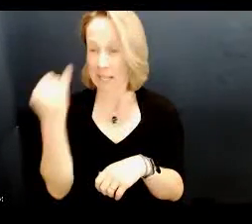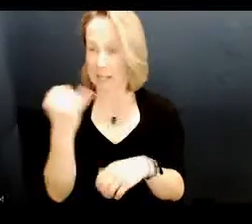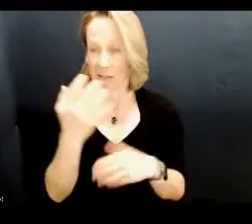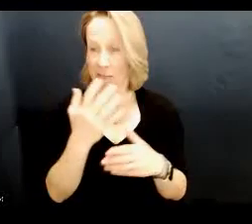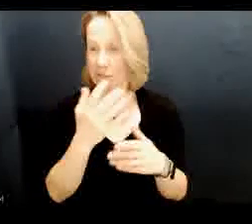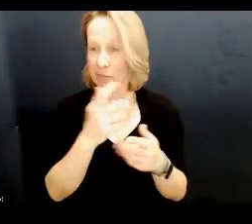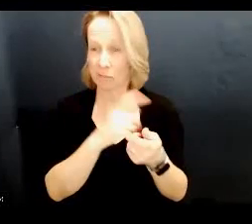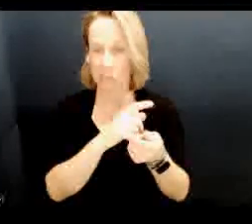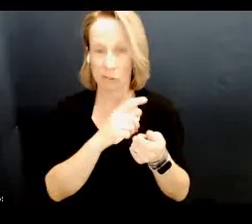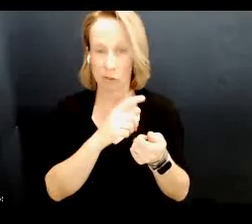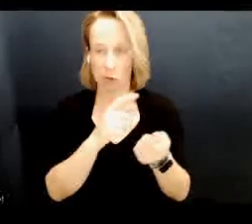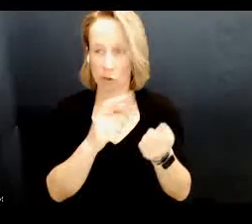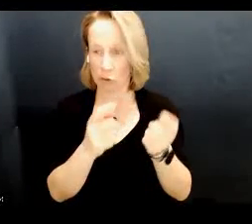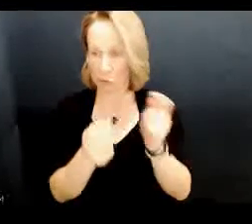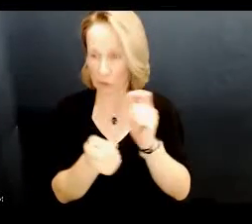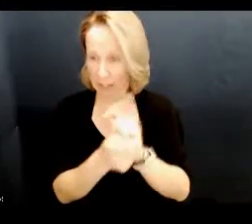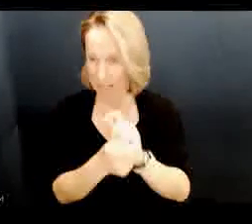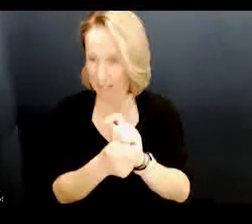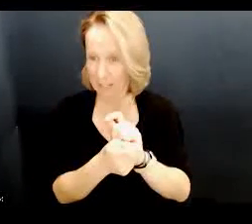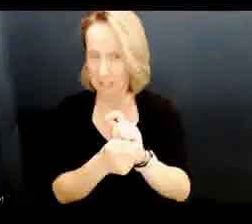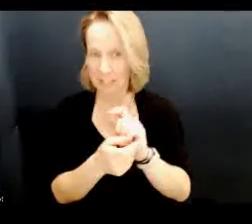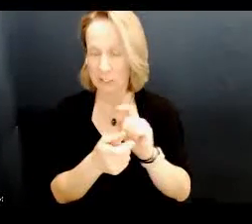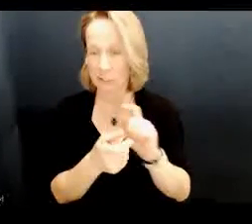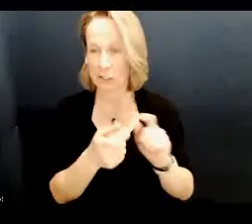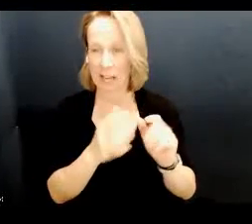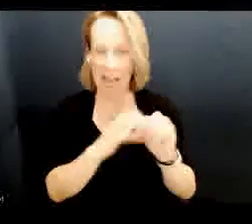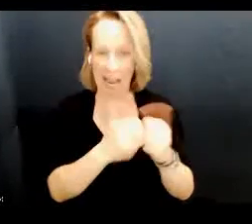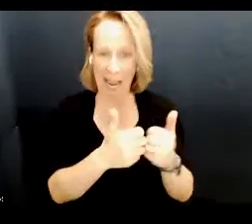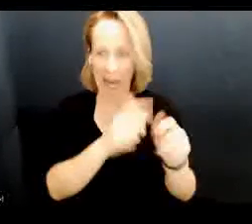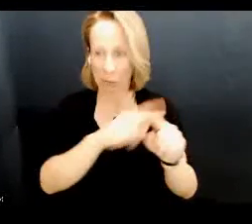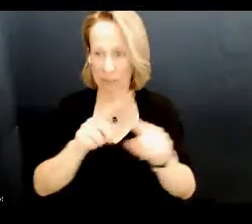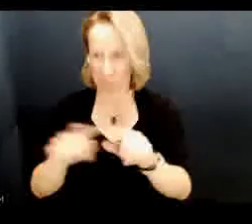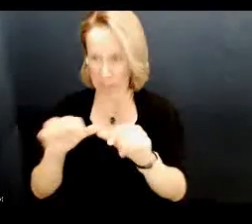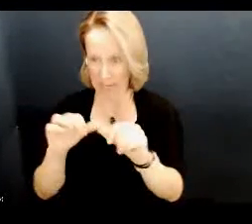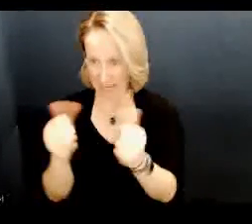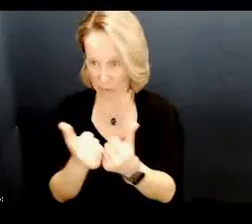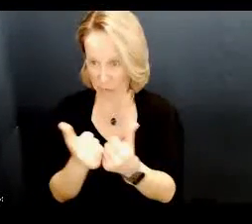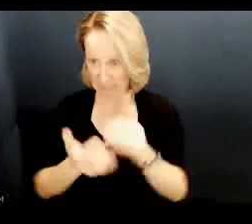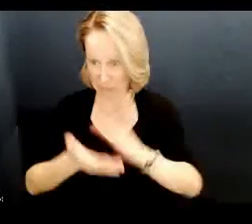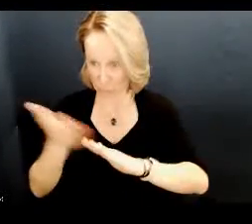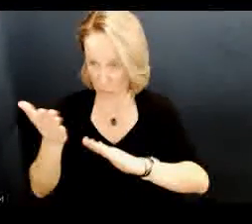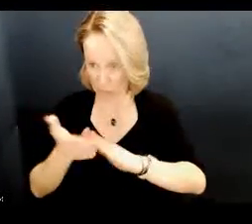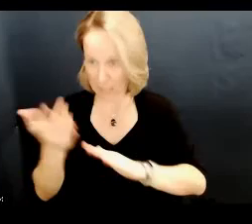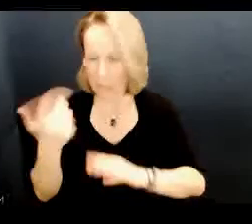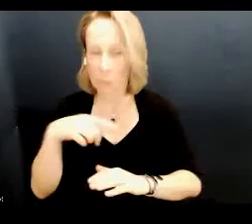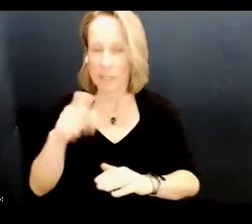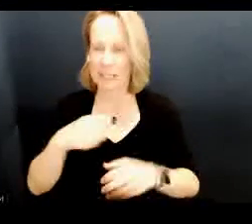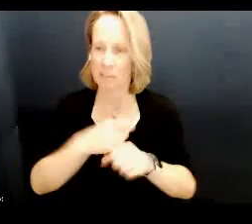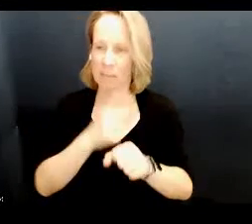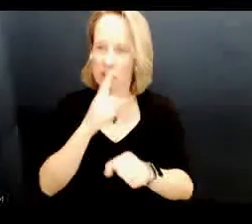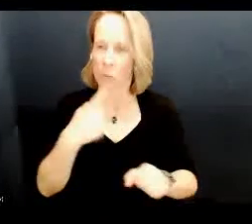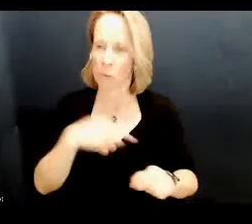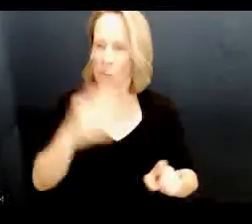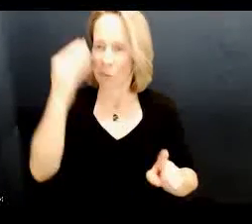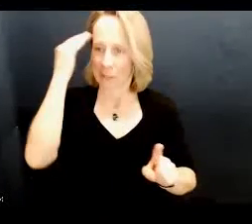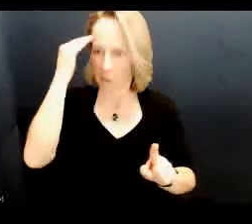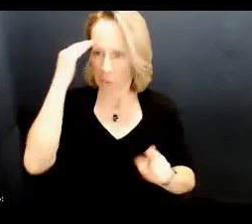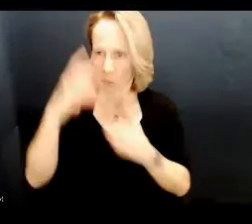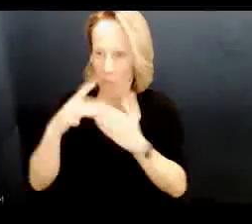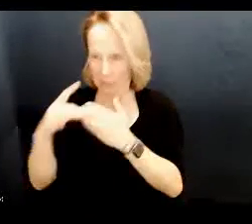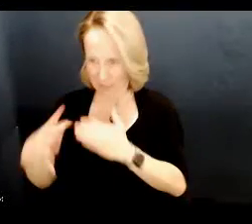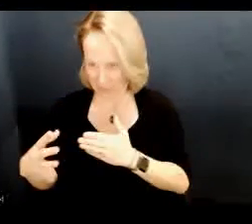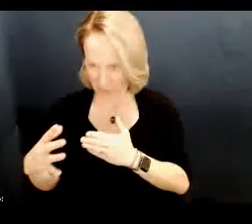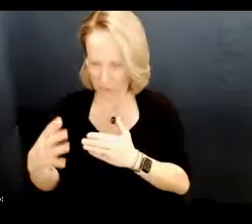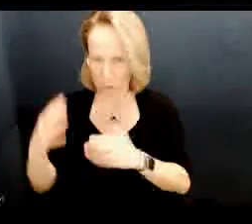the way that different agencies need to operate, we need to make sure that the agency leadership's on board. We might need